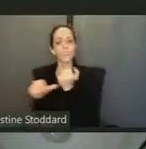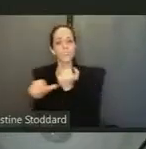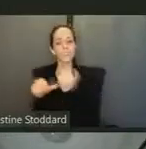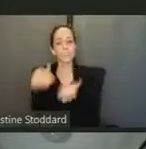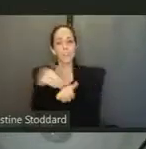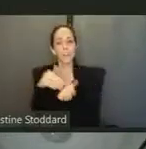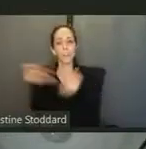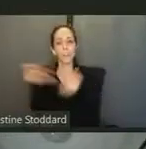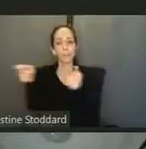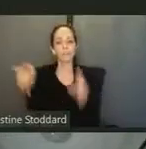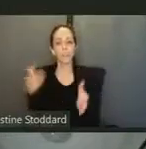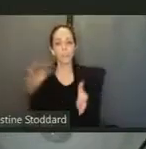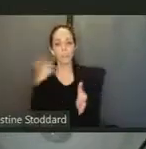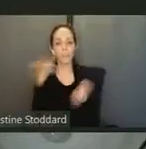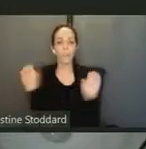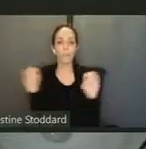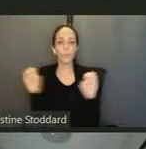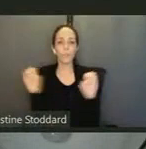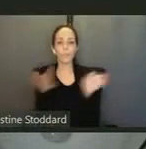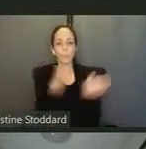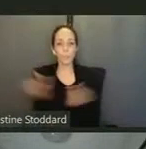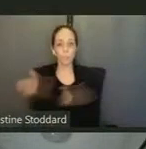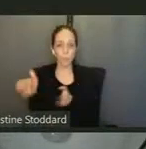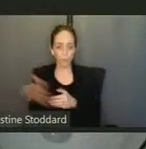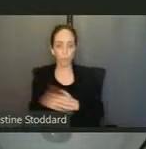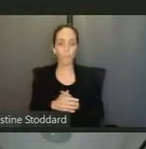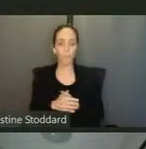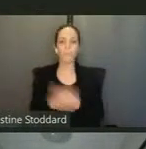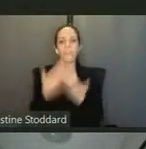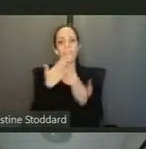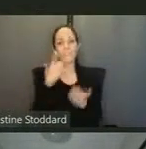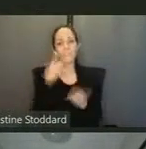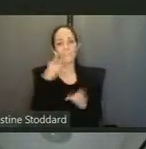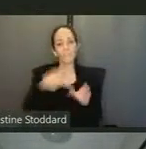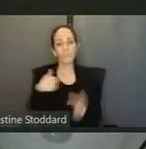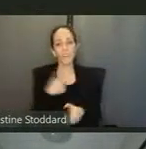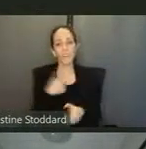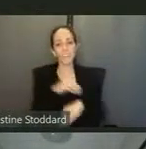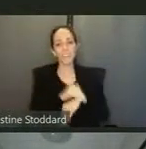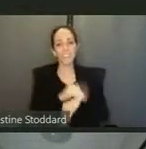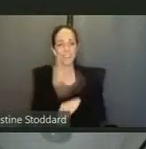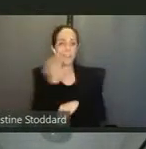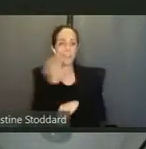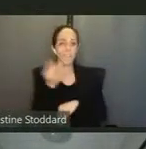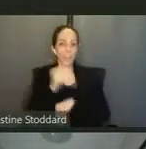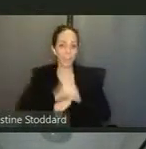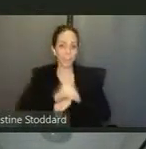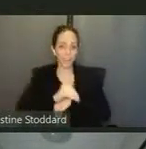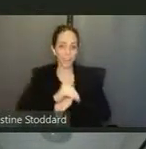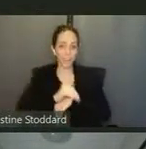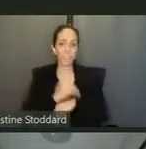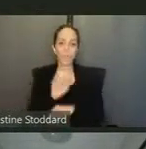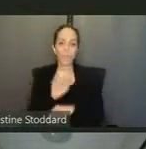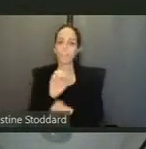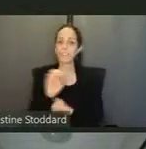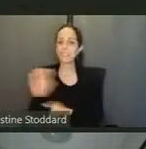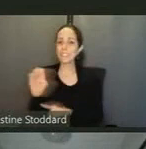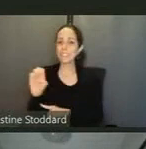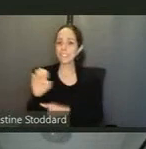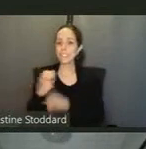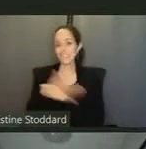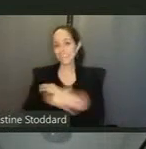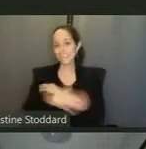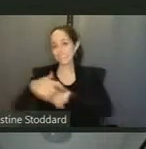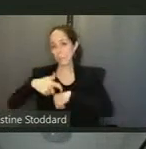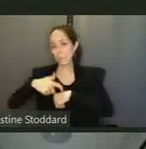emergency preparedness. Thank you for being with us here tonight on a Friday night on East Coast time, and for